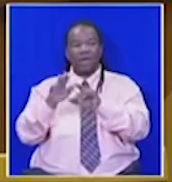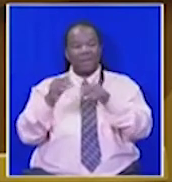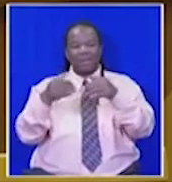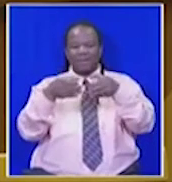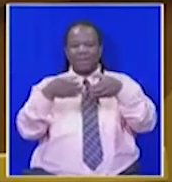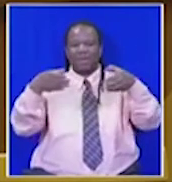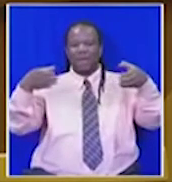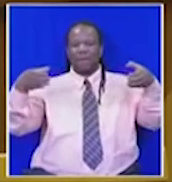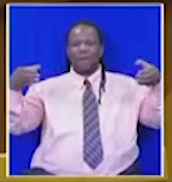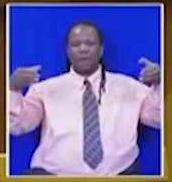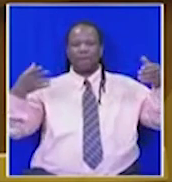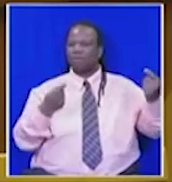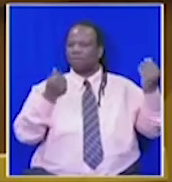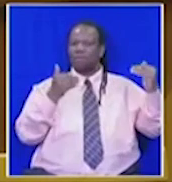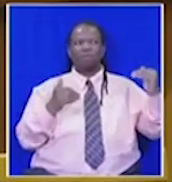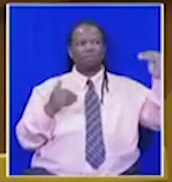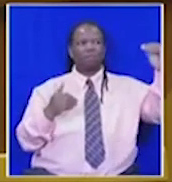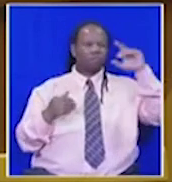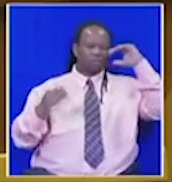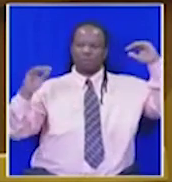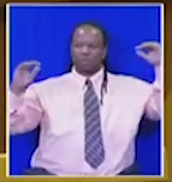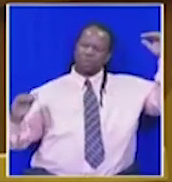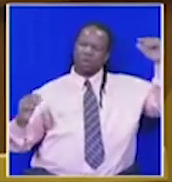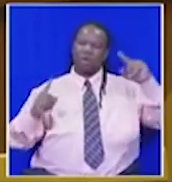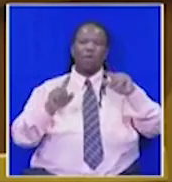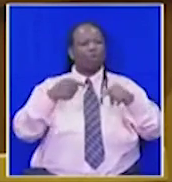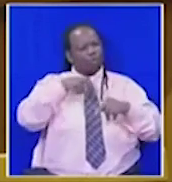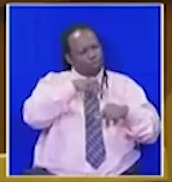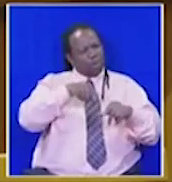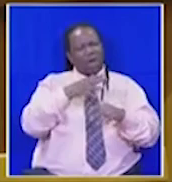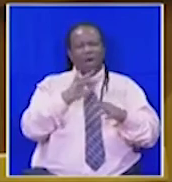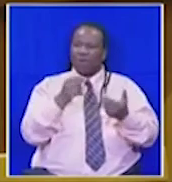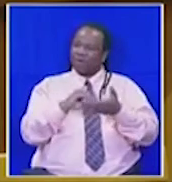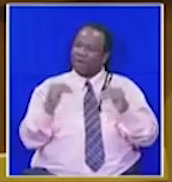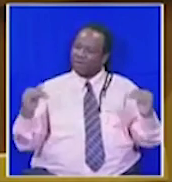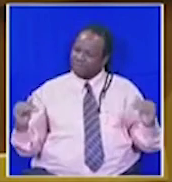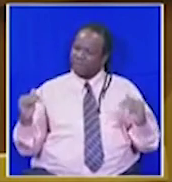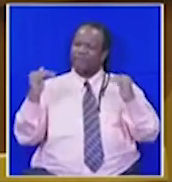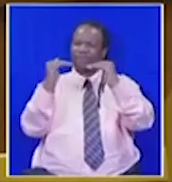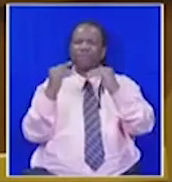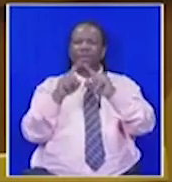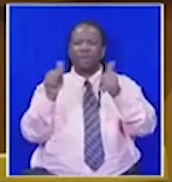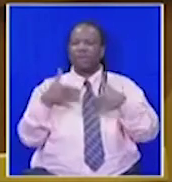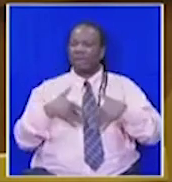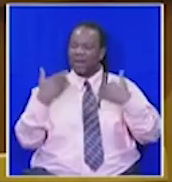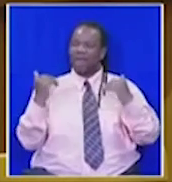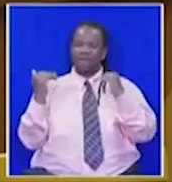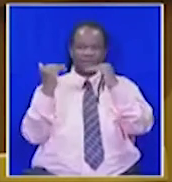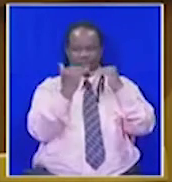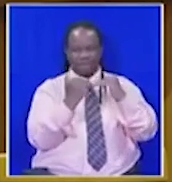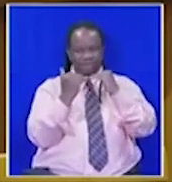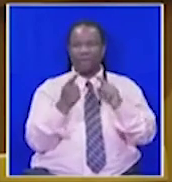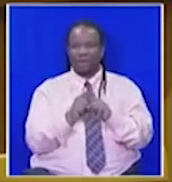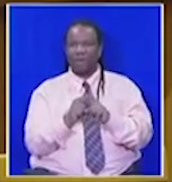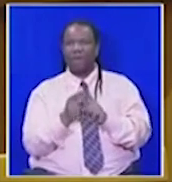are the ones who want to reduce the gap. We are the ones who want to improve the quality of life of South Africans. And the proof of the pudding is